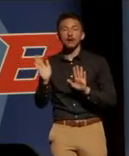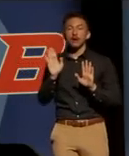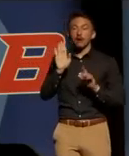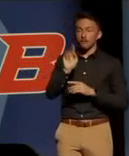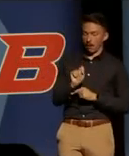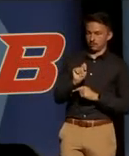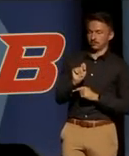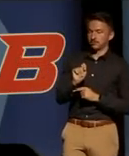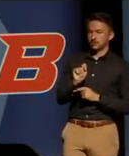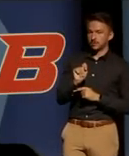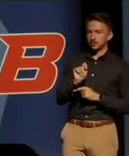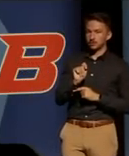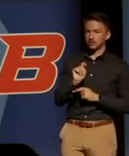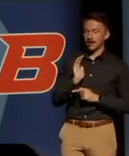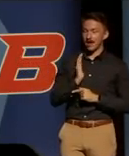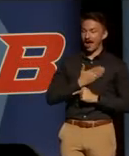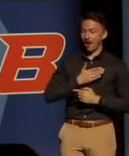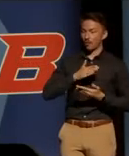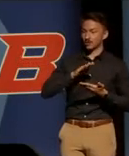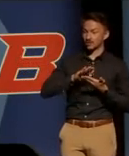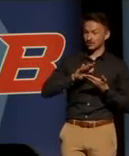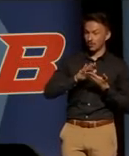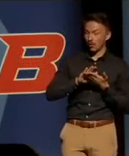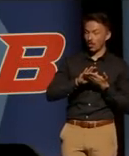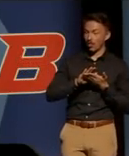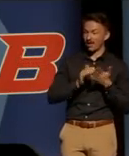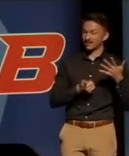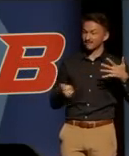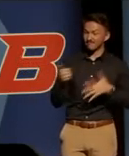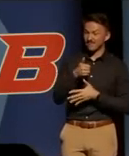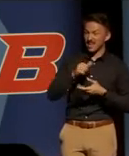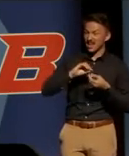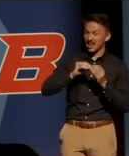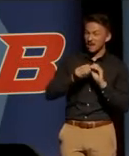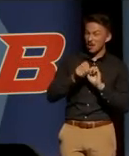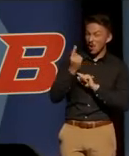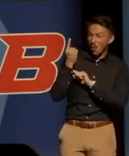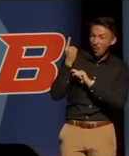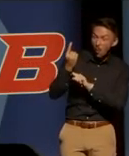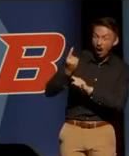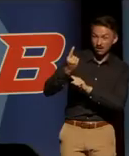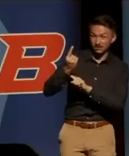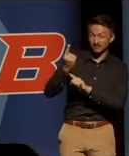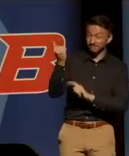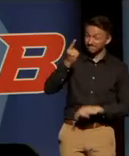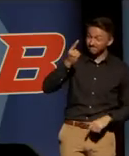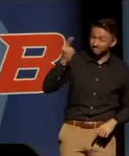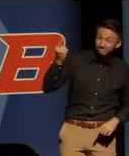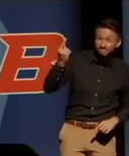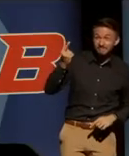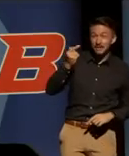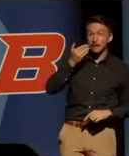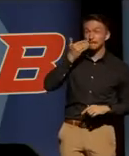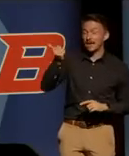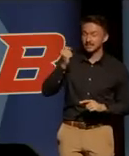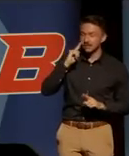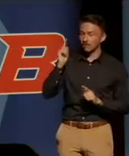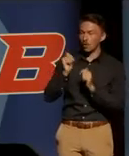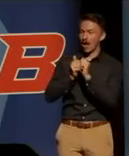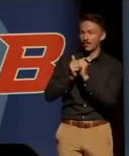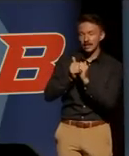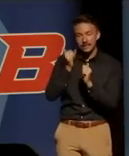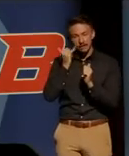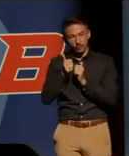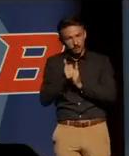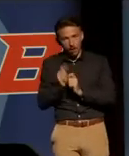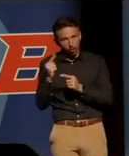we were ranked the number one program for name, image, and likeness. And if you have been following athletics news, you'll know that